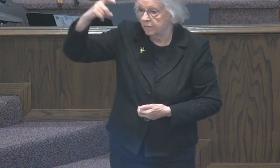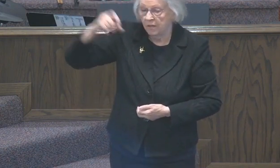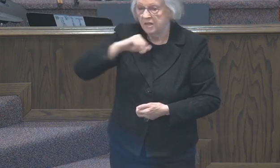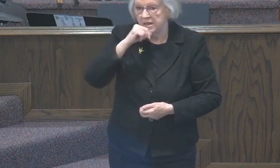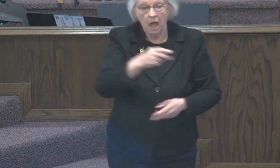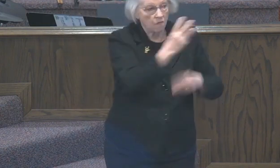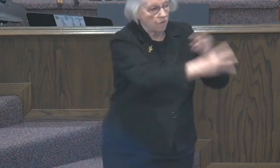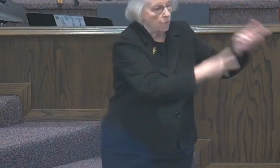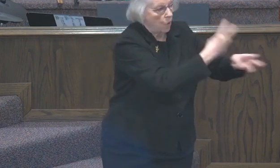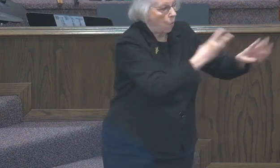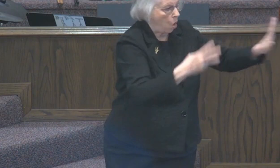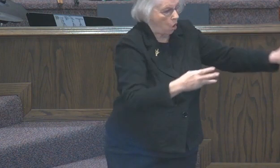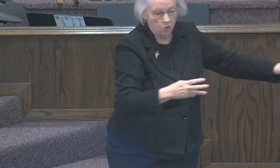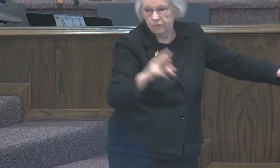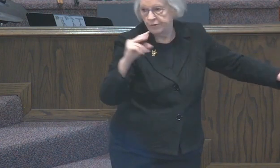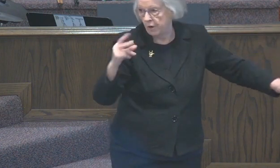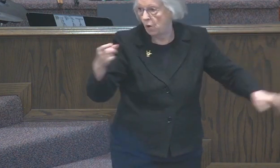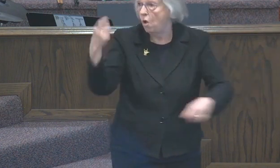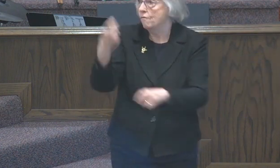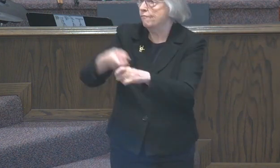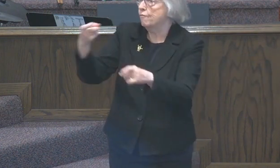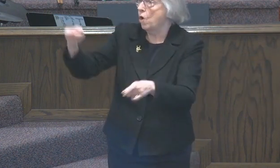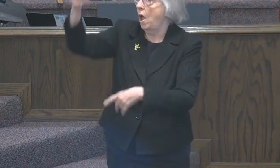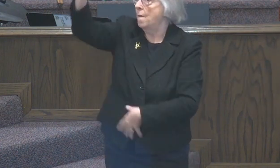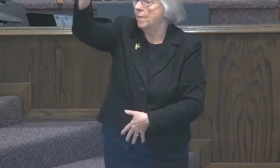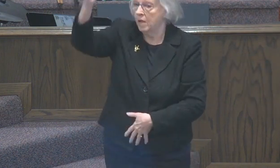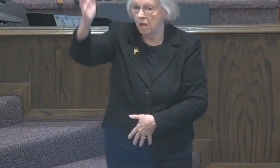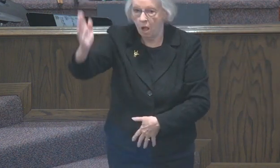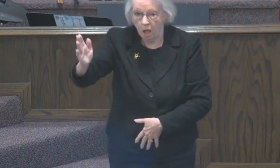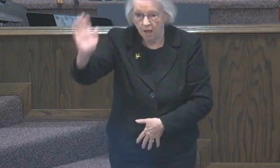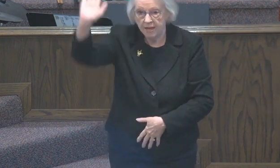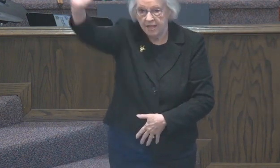not allow you to work in verse 6 very well.